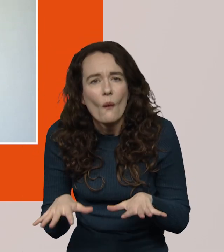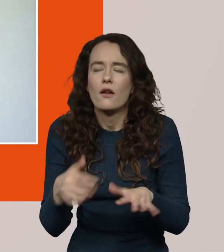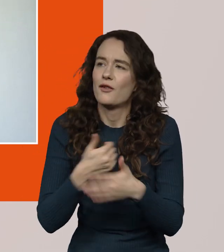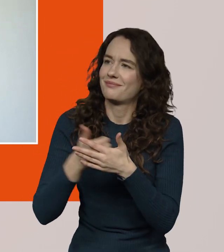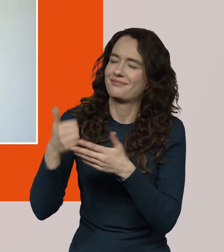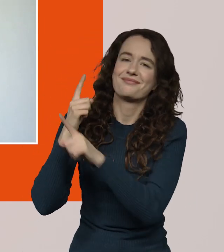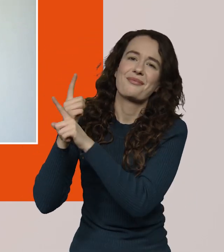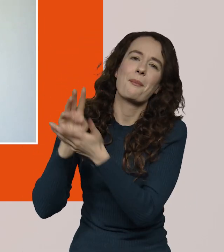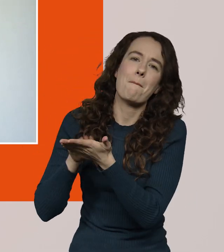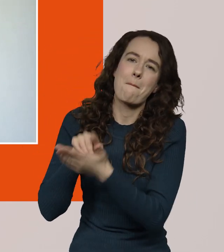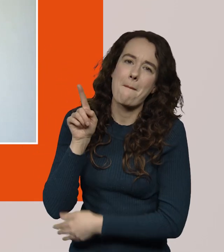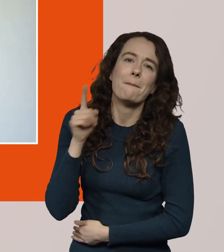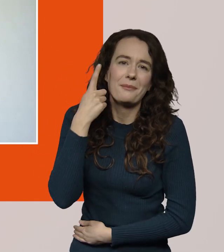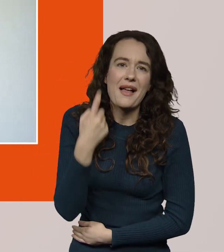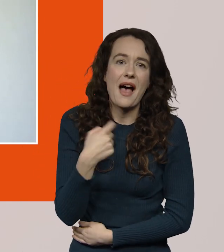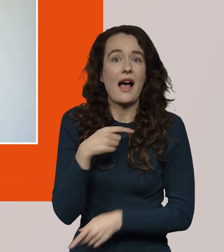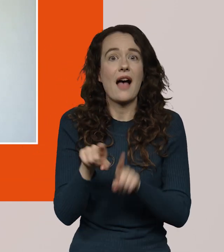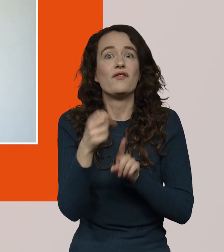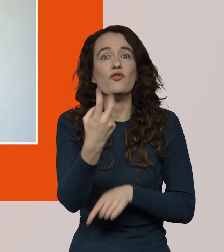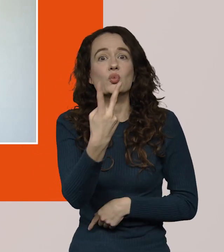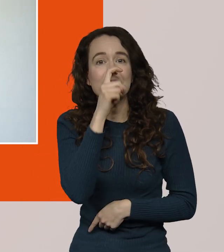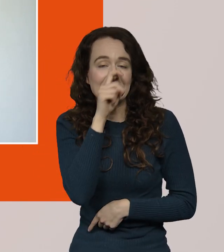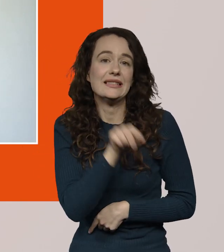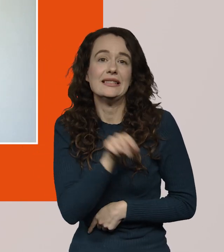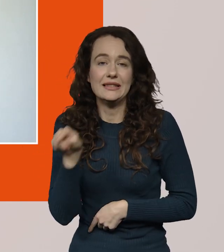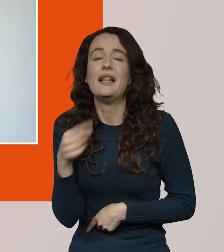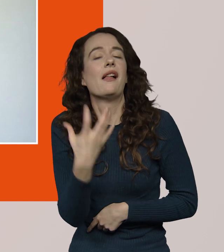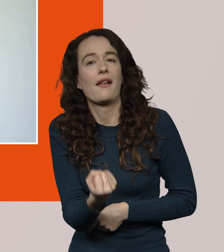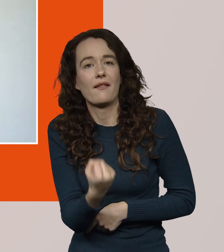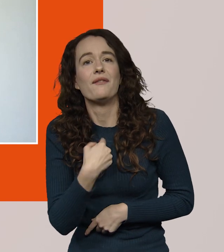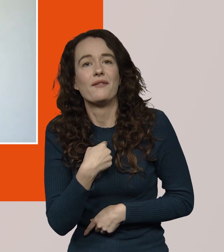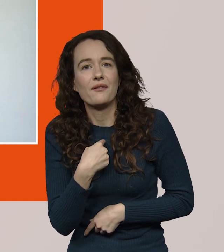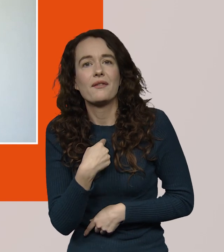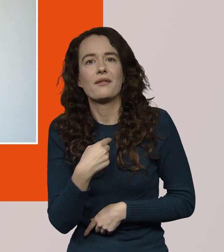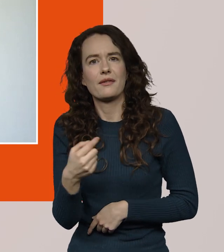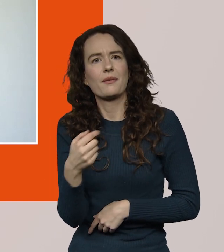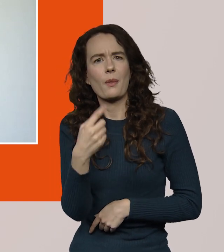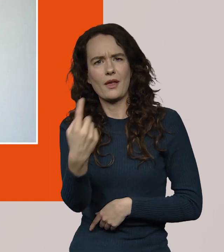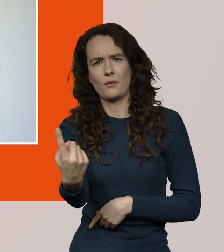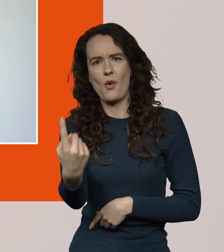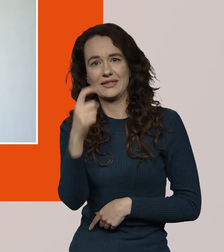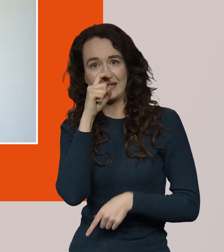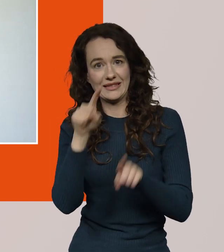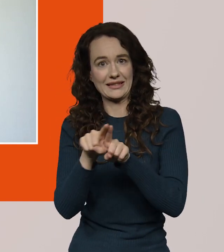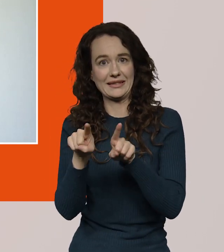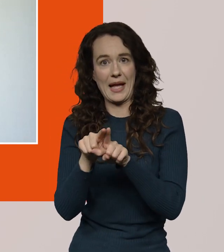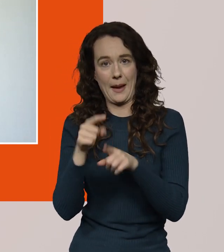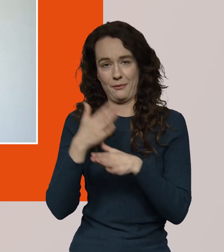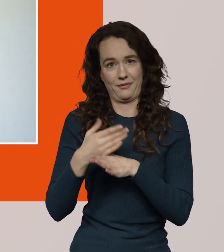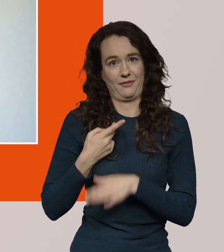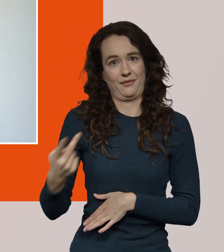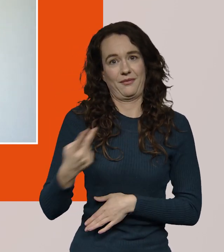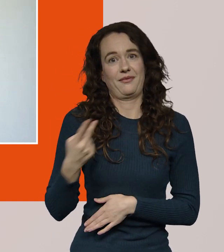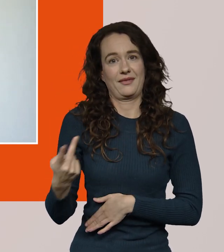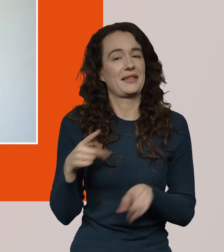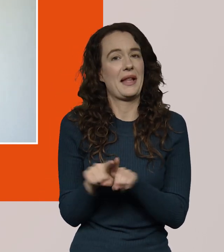support you and help you out with your life. And let's come to Ella Kate next. Who have you put in your balloon? Can we see it?